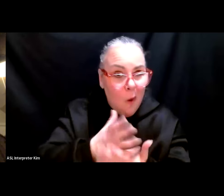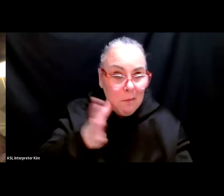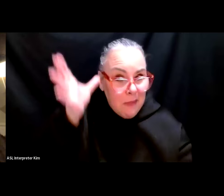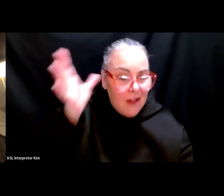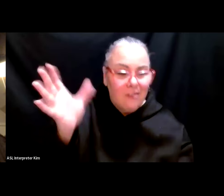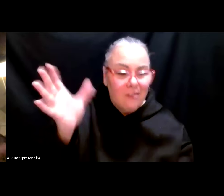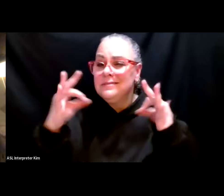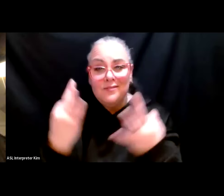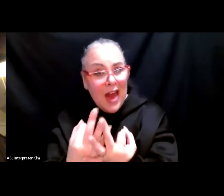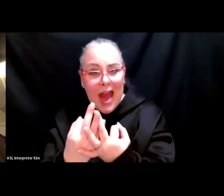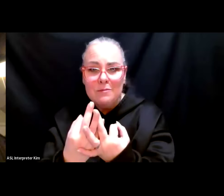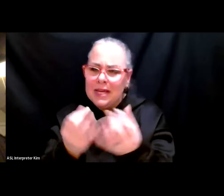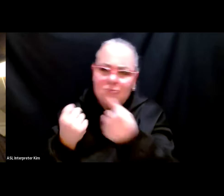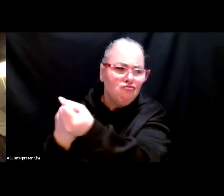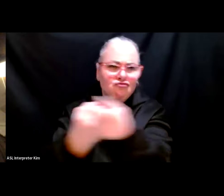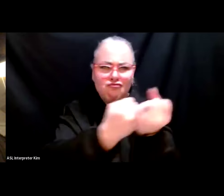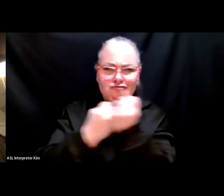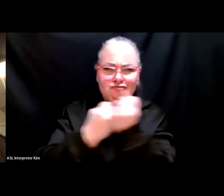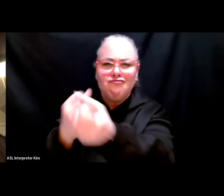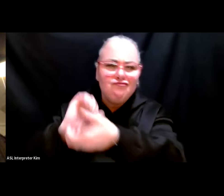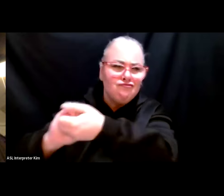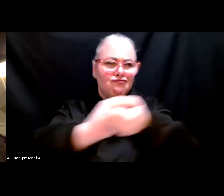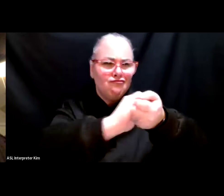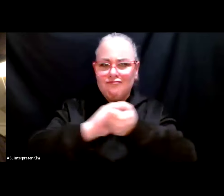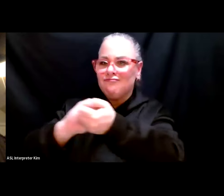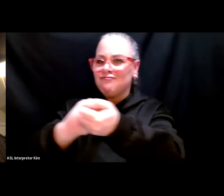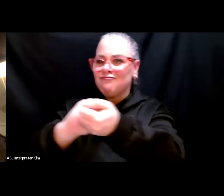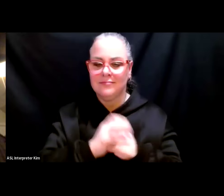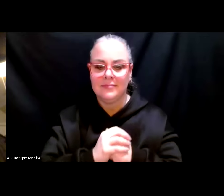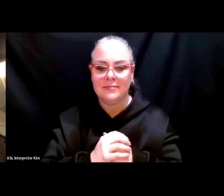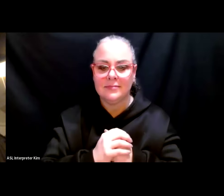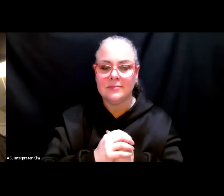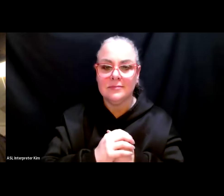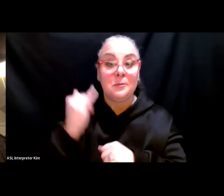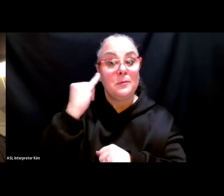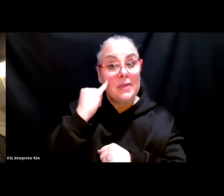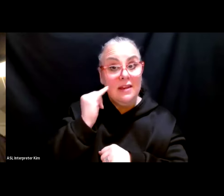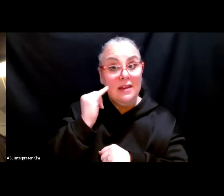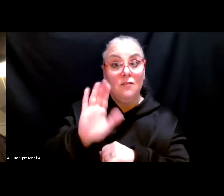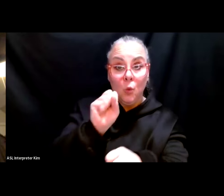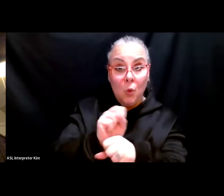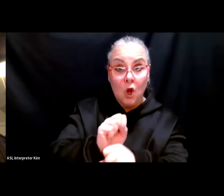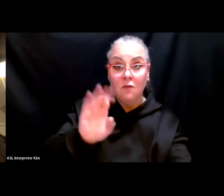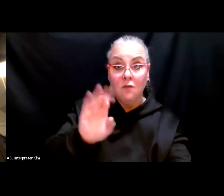all doing this together. If you are a BPS employee,